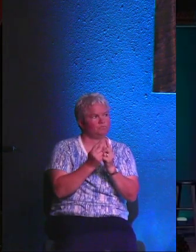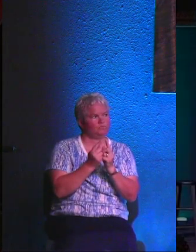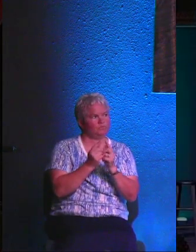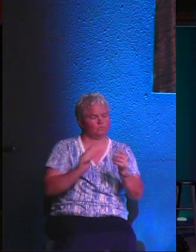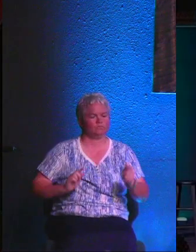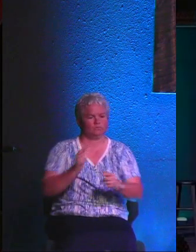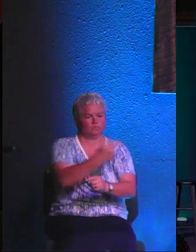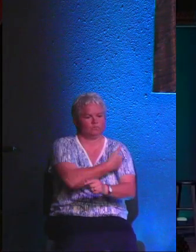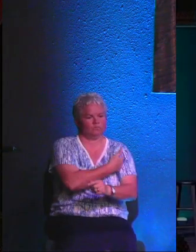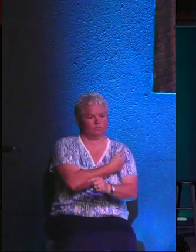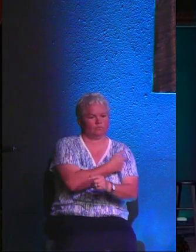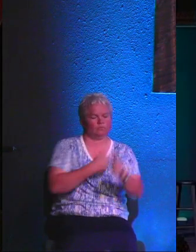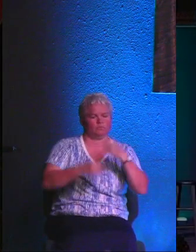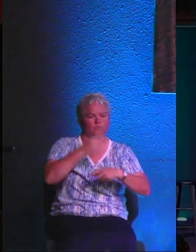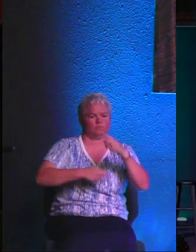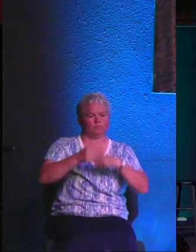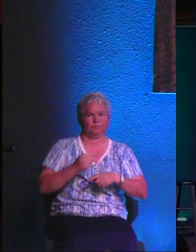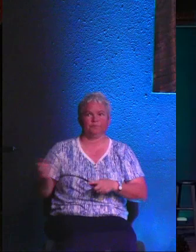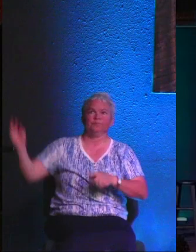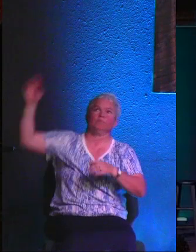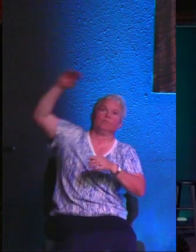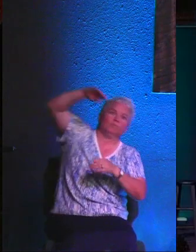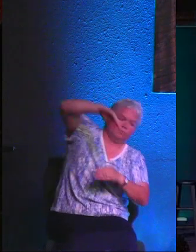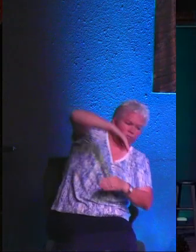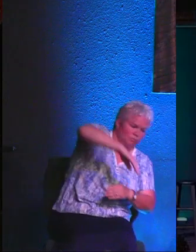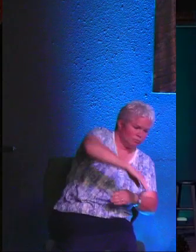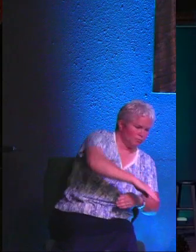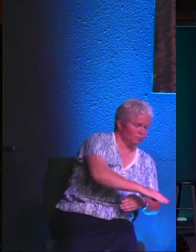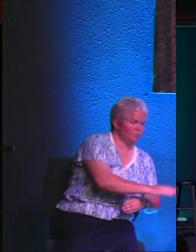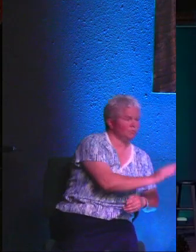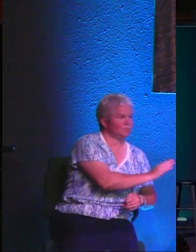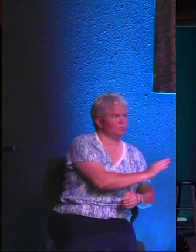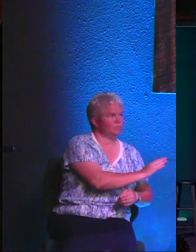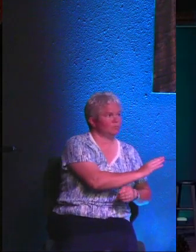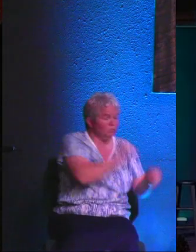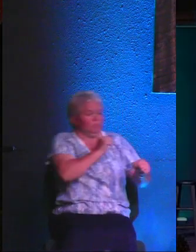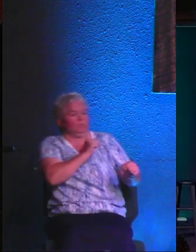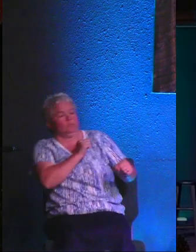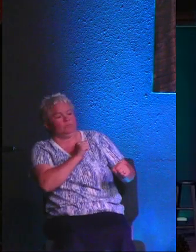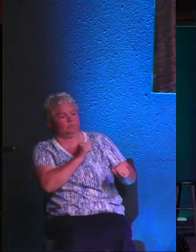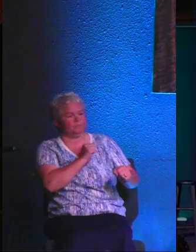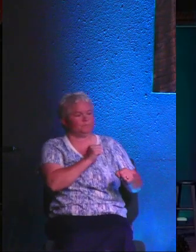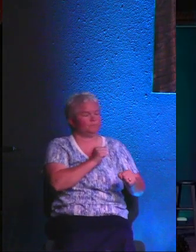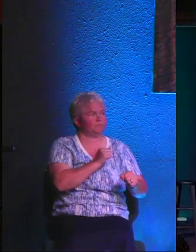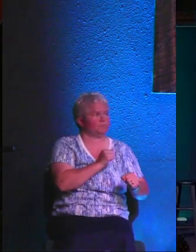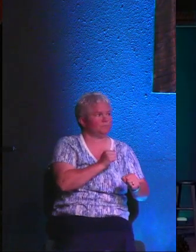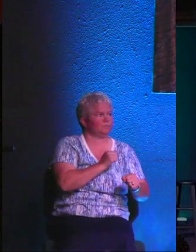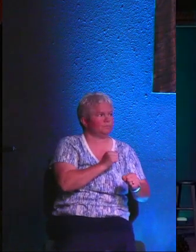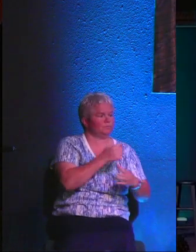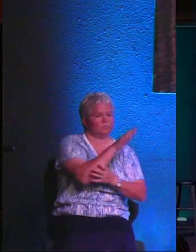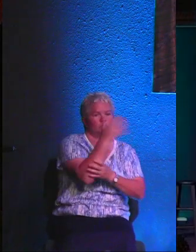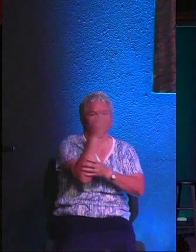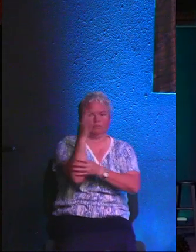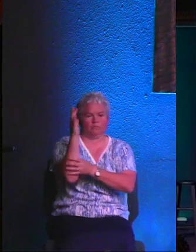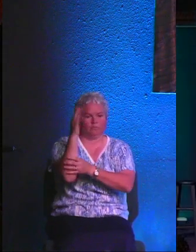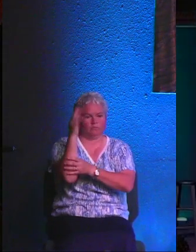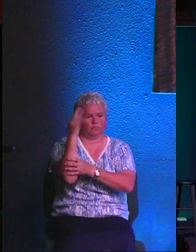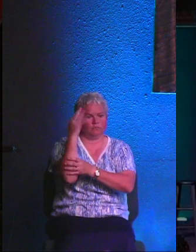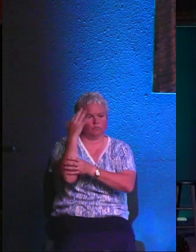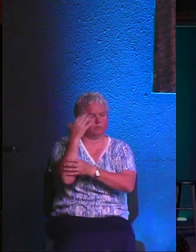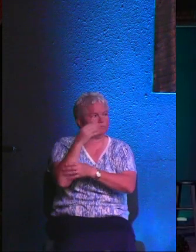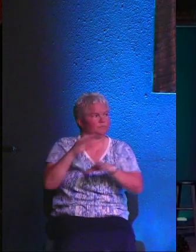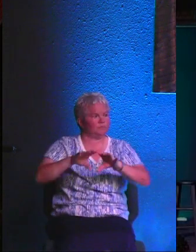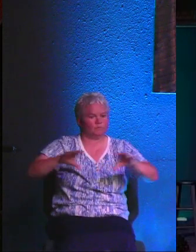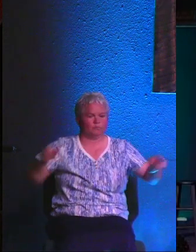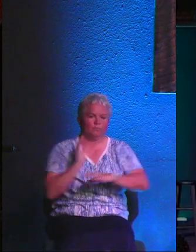for us. And as we were coming over the pass, we came to a very abrupt halt. A tree had fallen over the